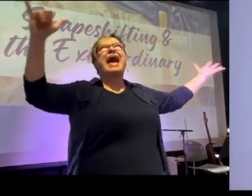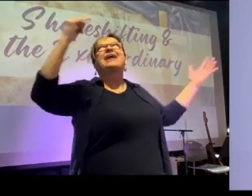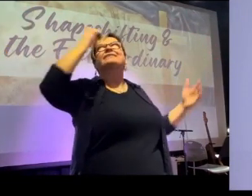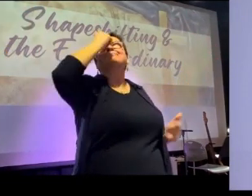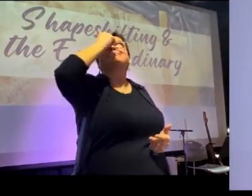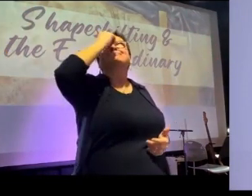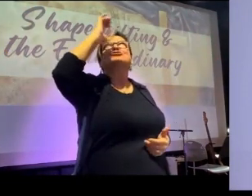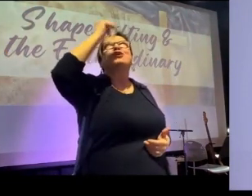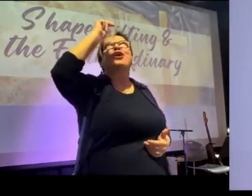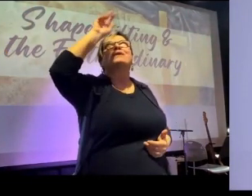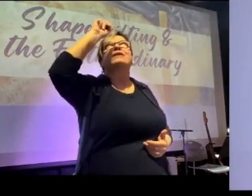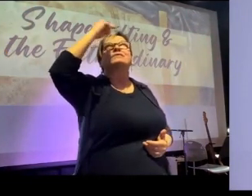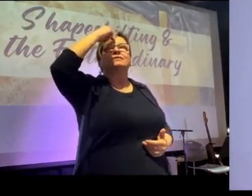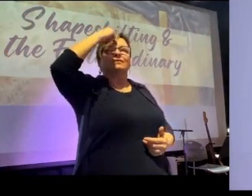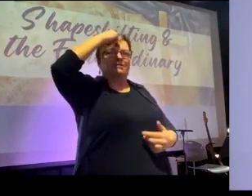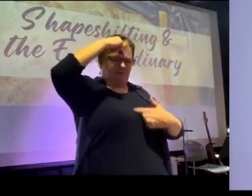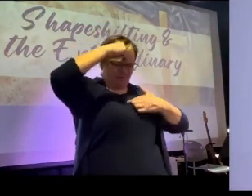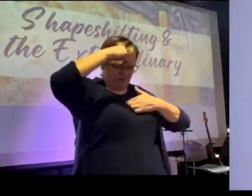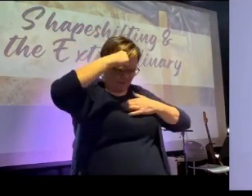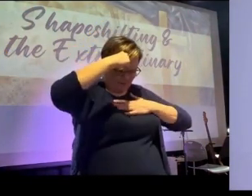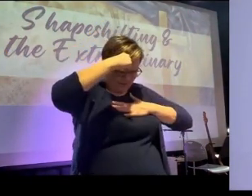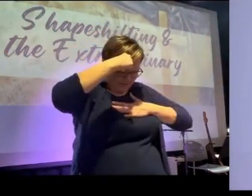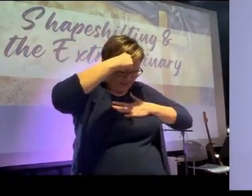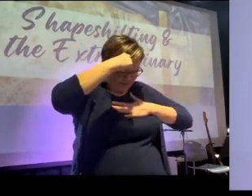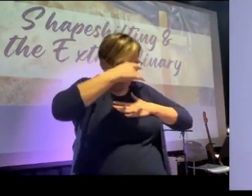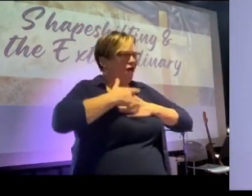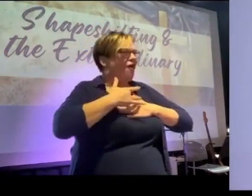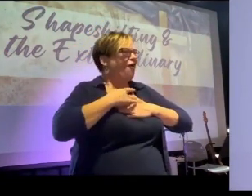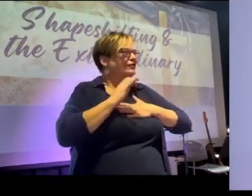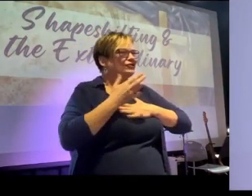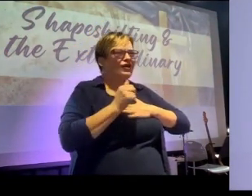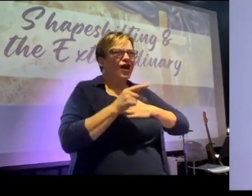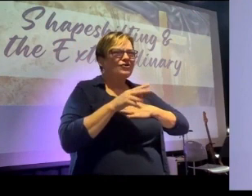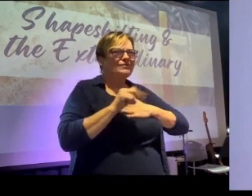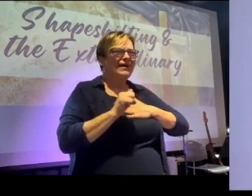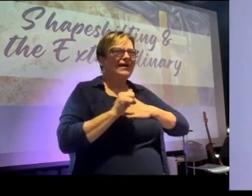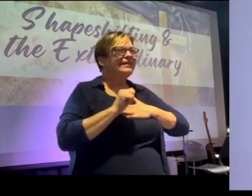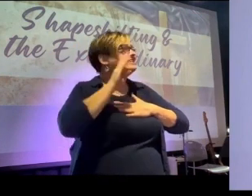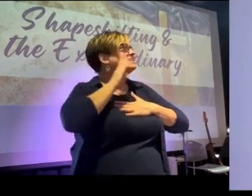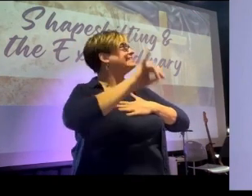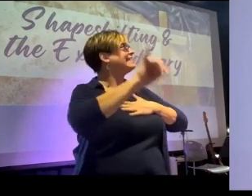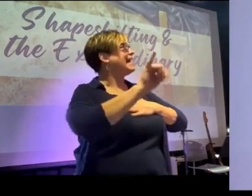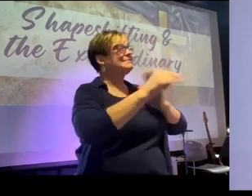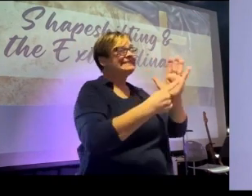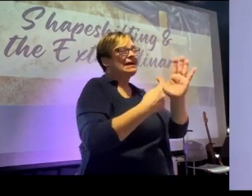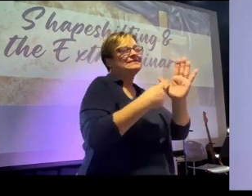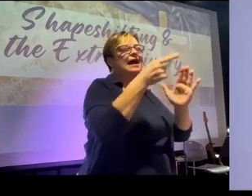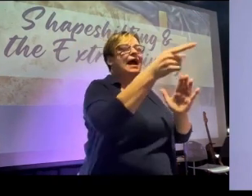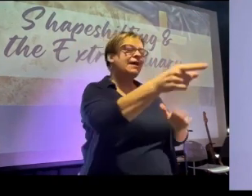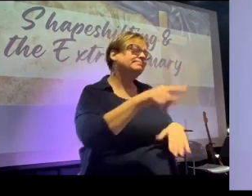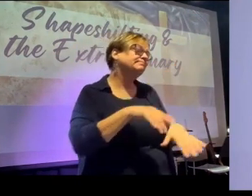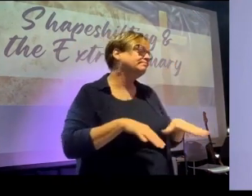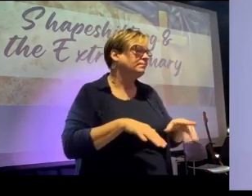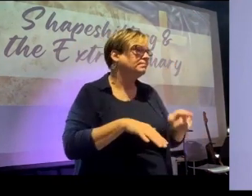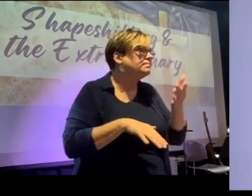like the aroma of home-baked bread, brings community together, opens the heart,